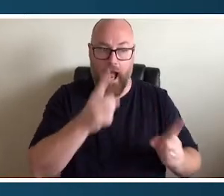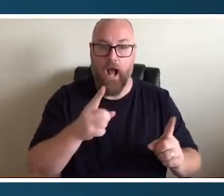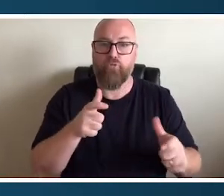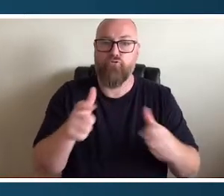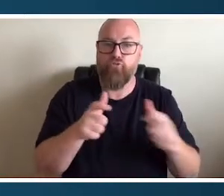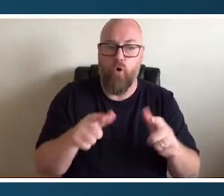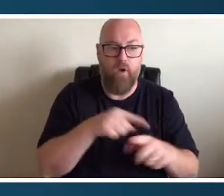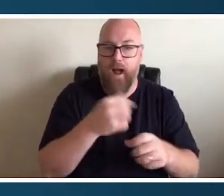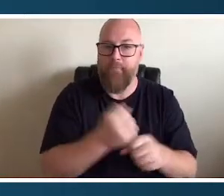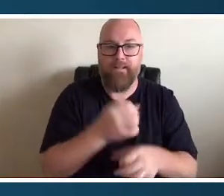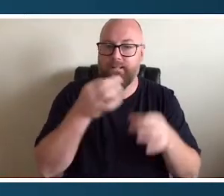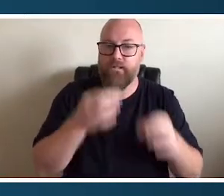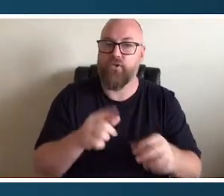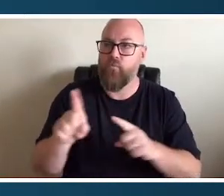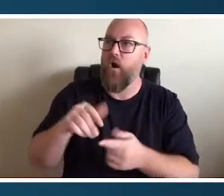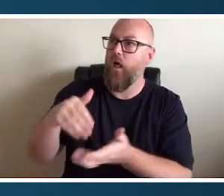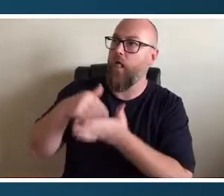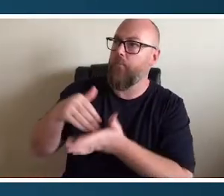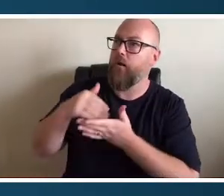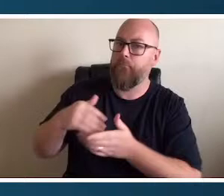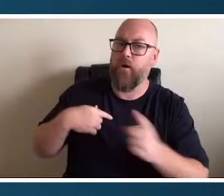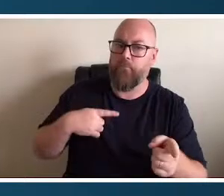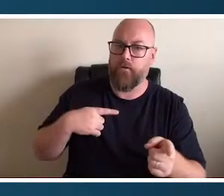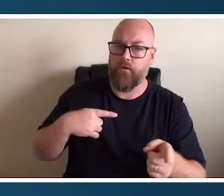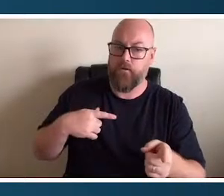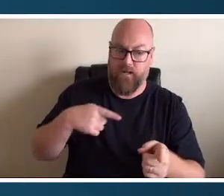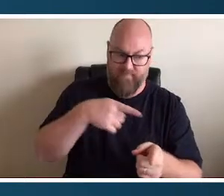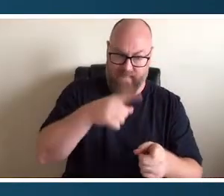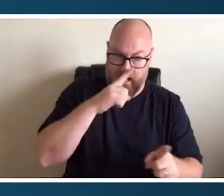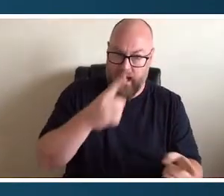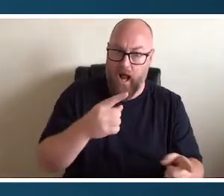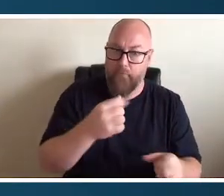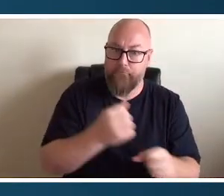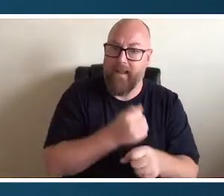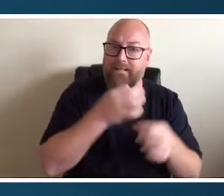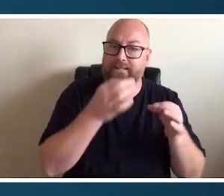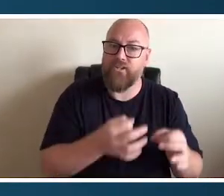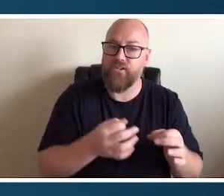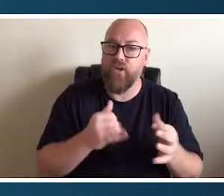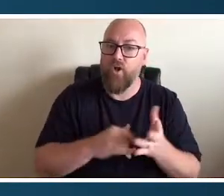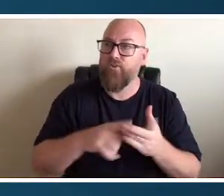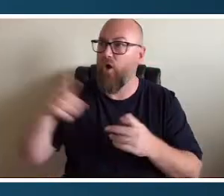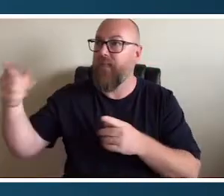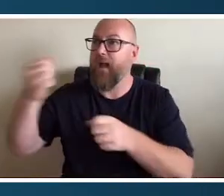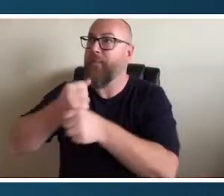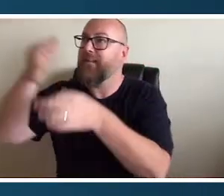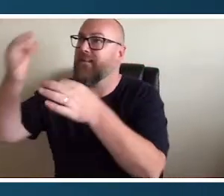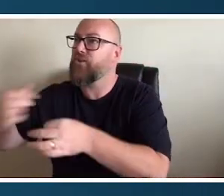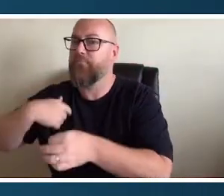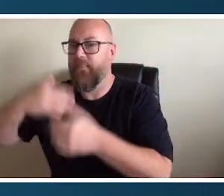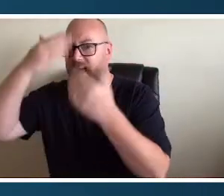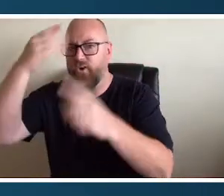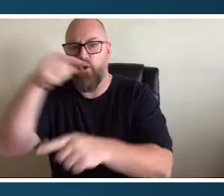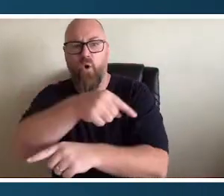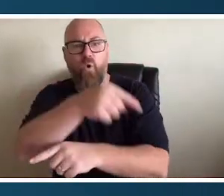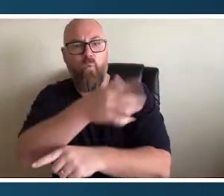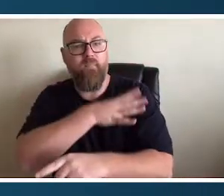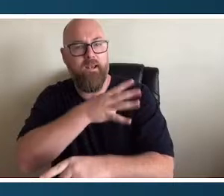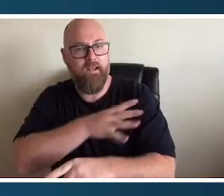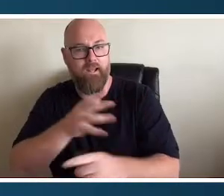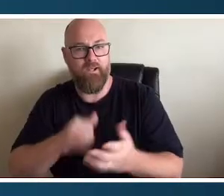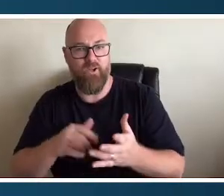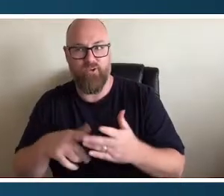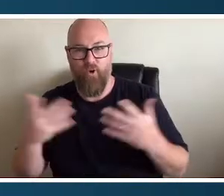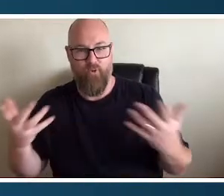the support provided won't fully meet their needs or may miss crucial cultural and contextual